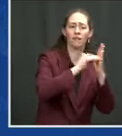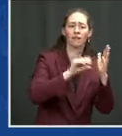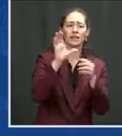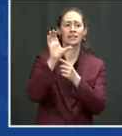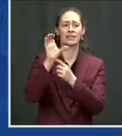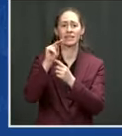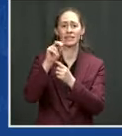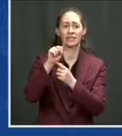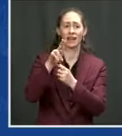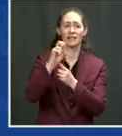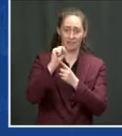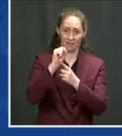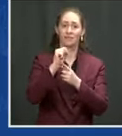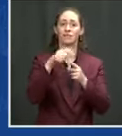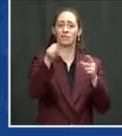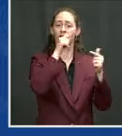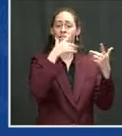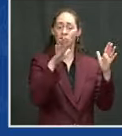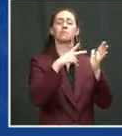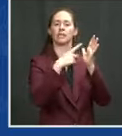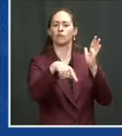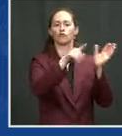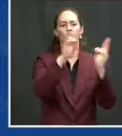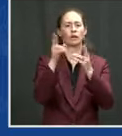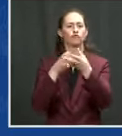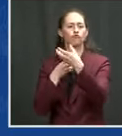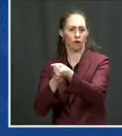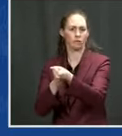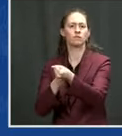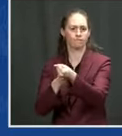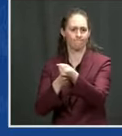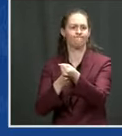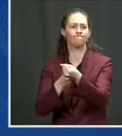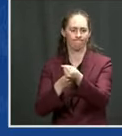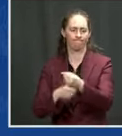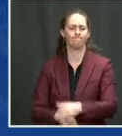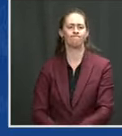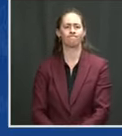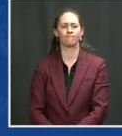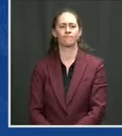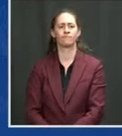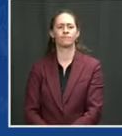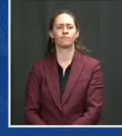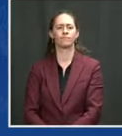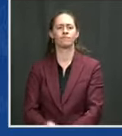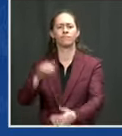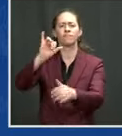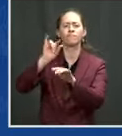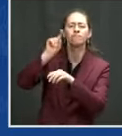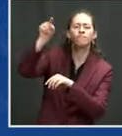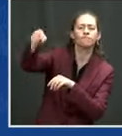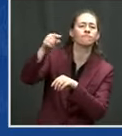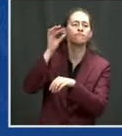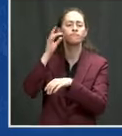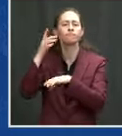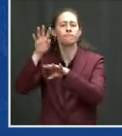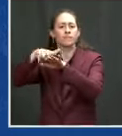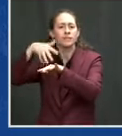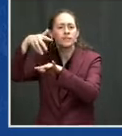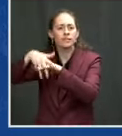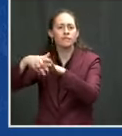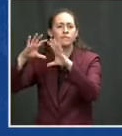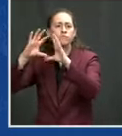Here in Minnesota, we have 11 sovereign tribal nations. They did this better than anybody else in the country. They focused on their elders. They focused on